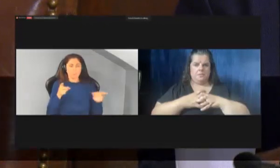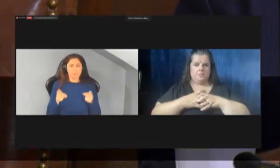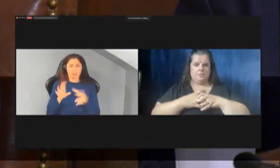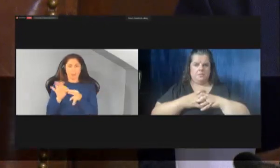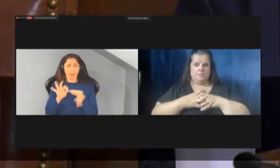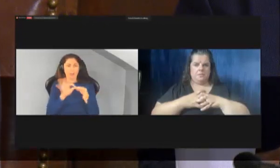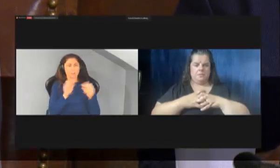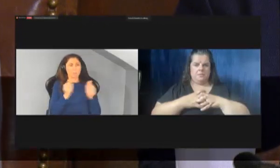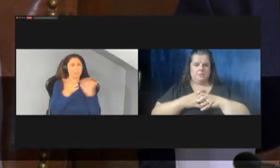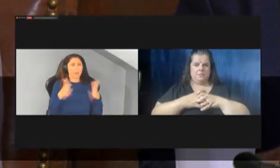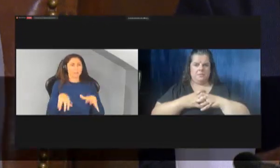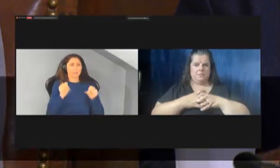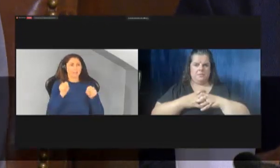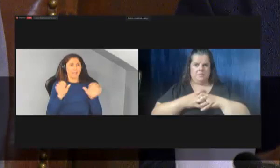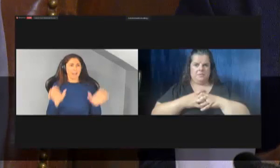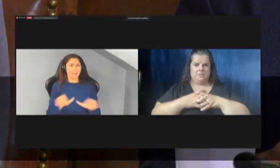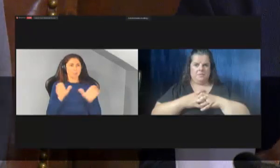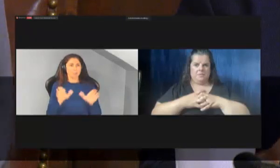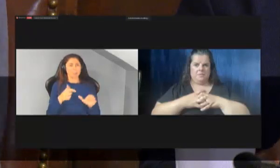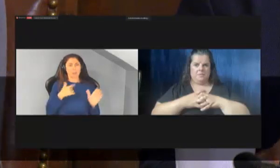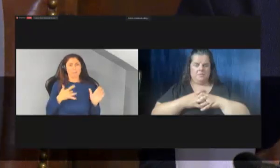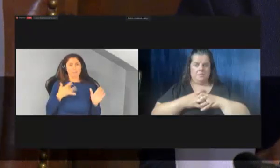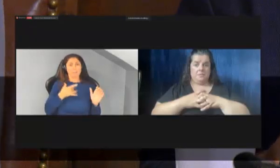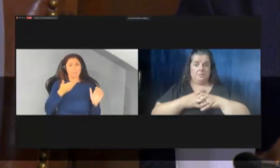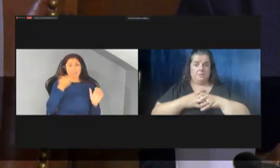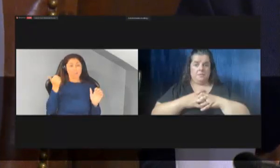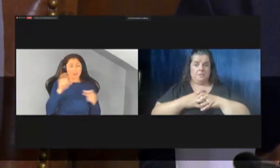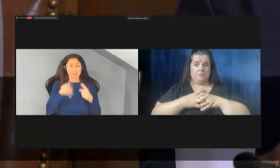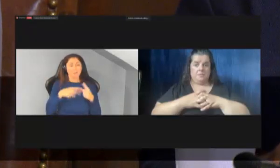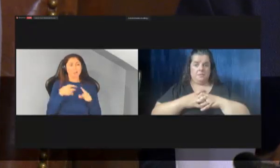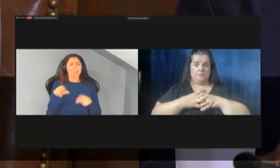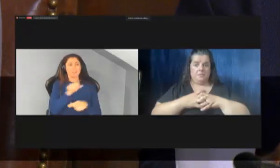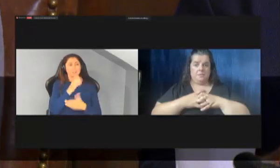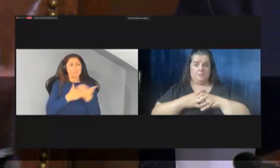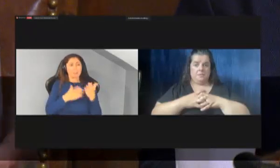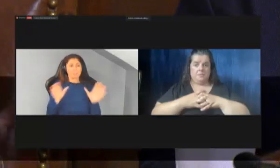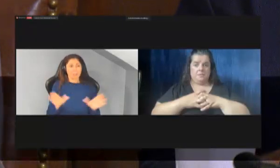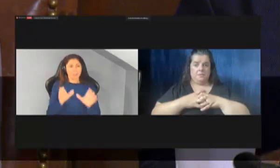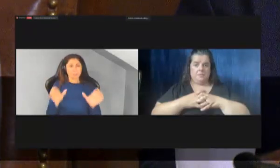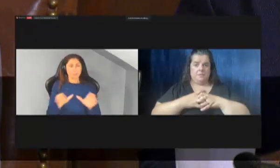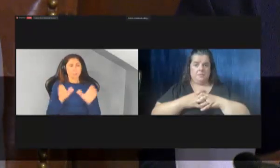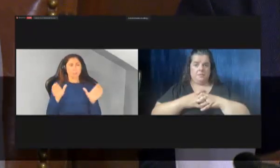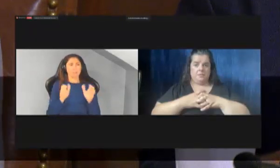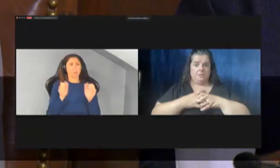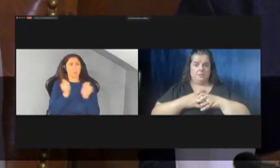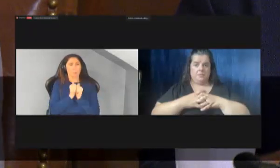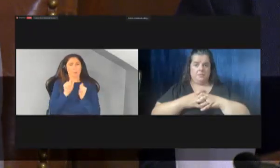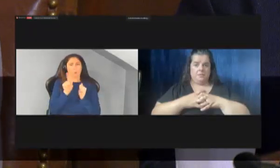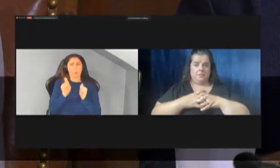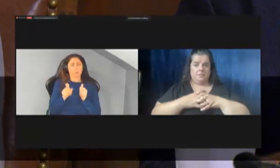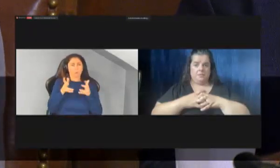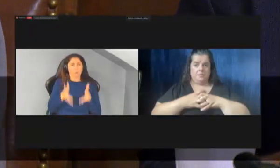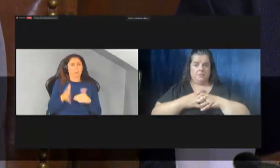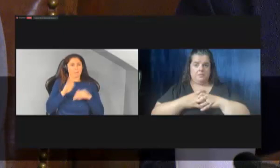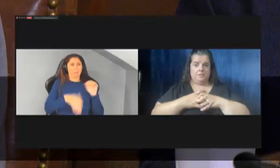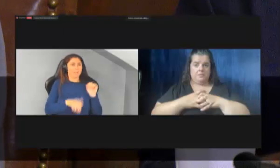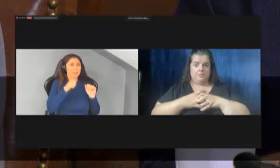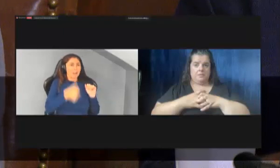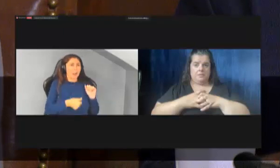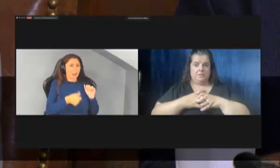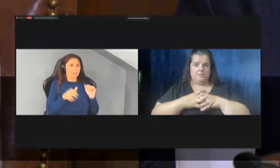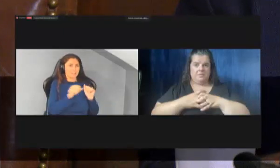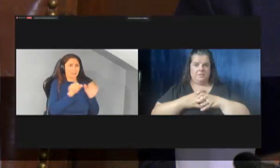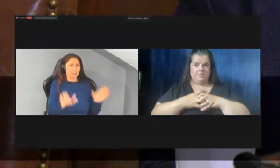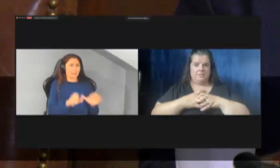taken action. I would feel a lot better about taking some sort of action with questions remaining than not taking action